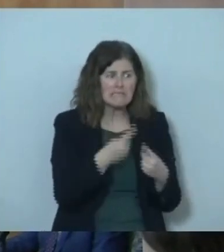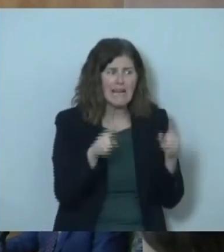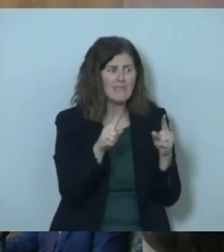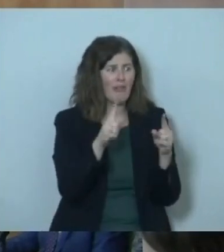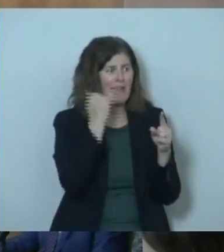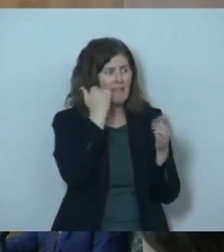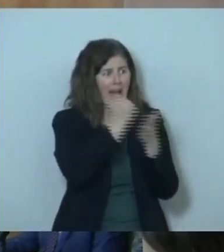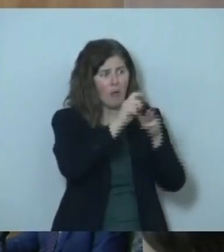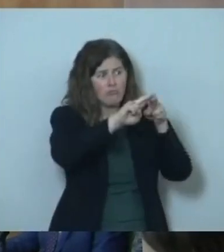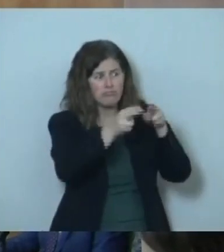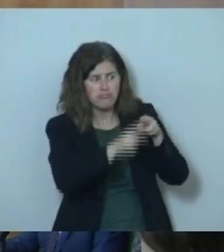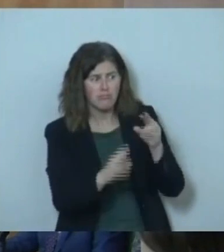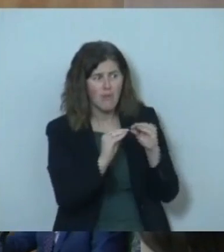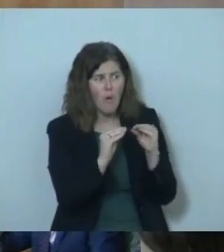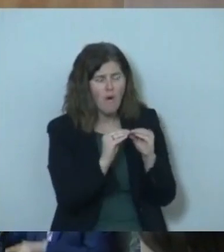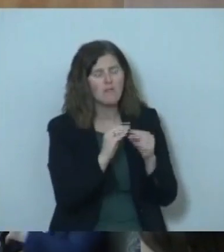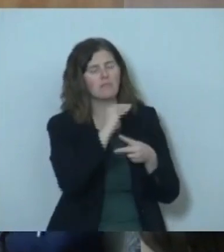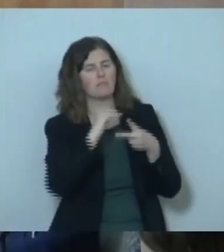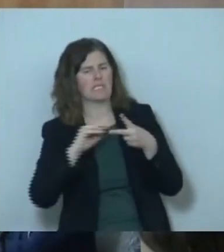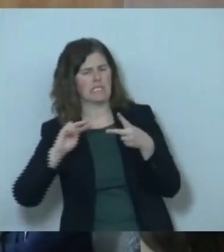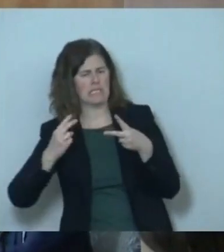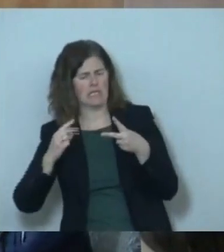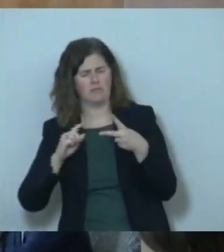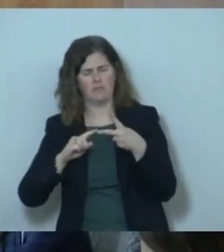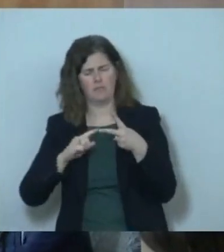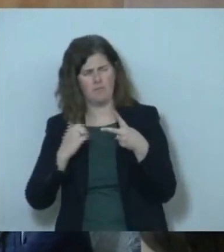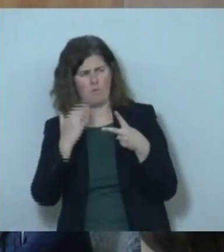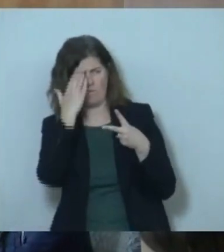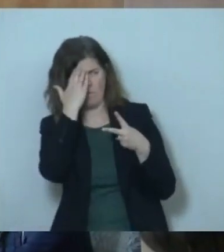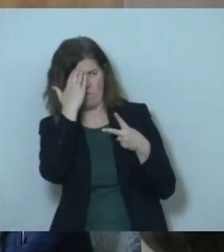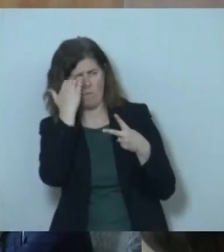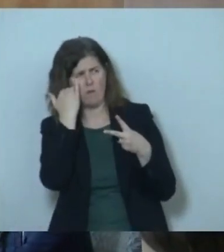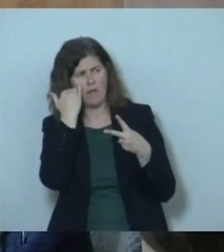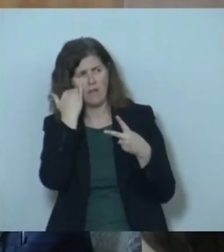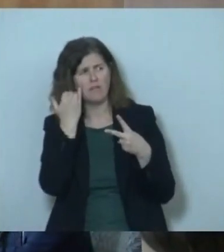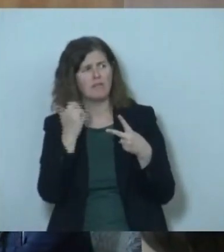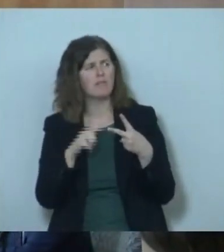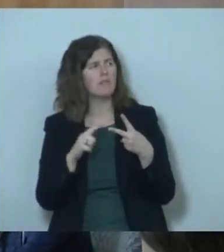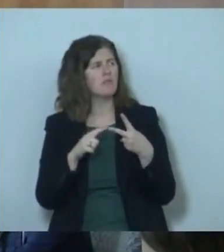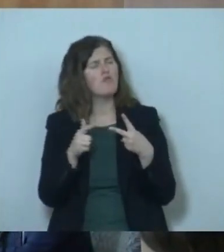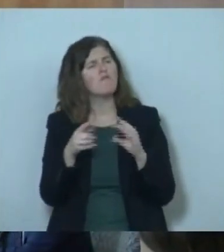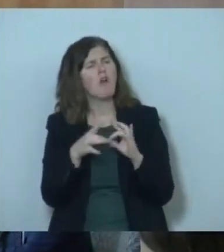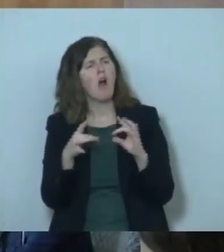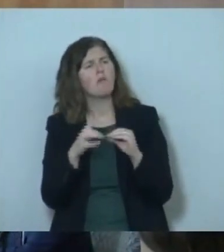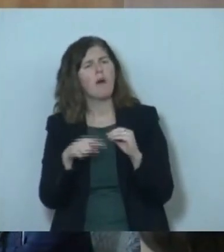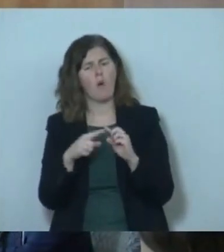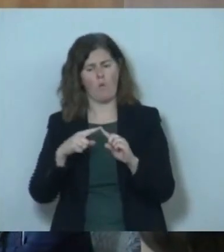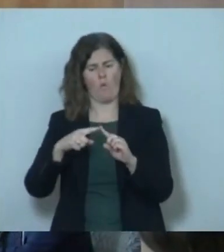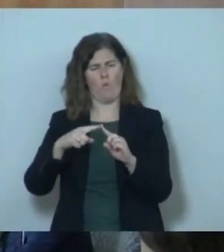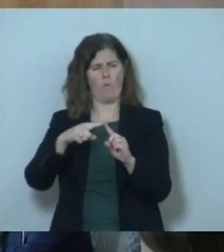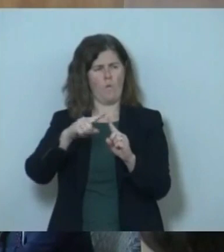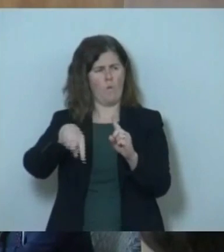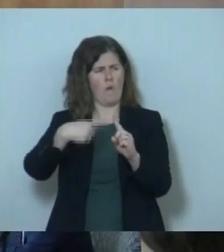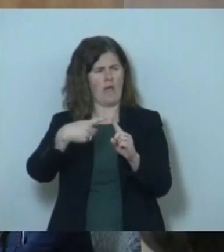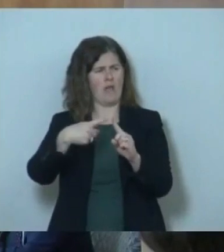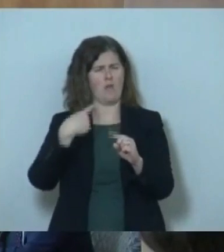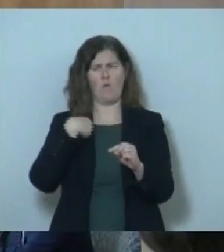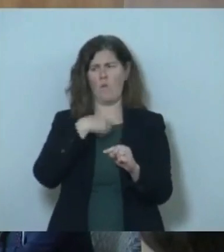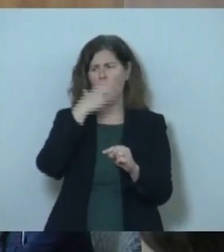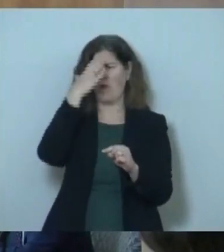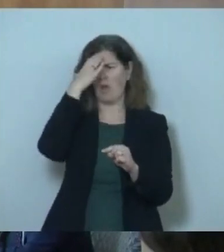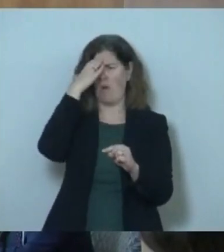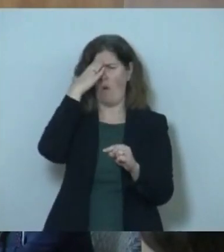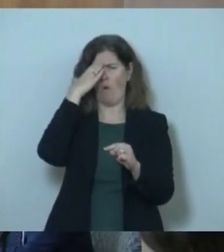changes there? And then secondly, I wanted to know if there's any comment you can make about when we might know when we're past the